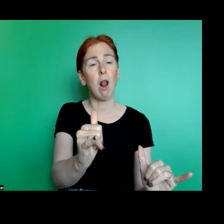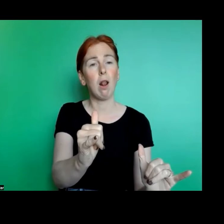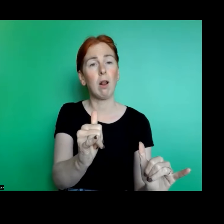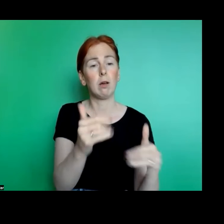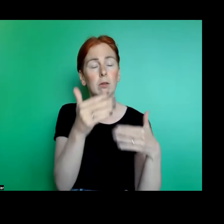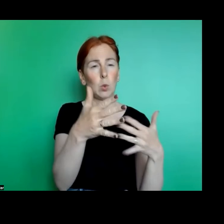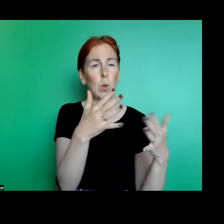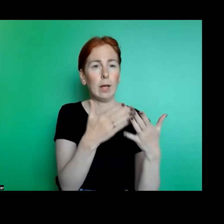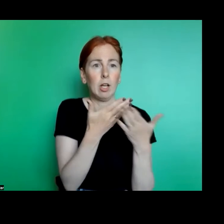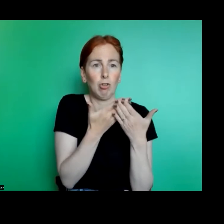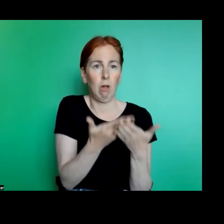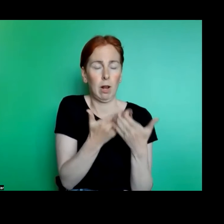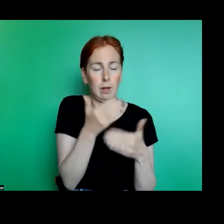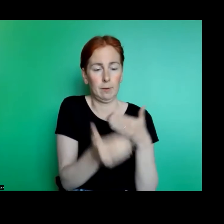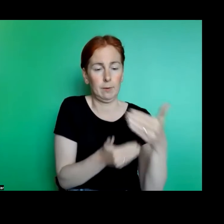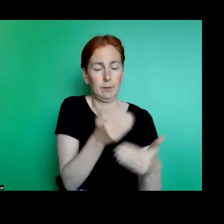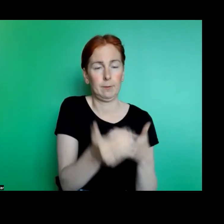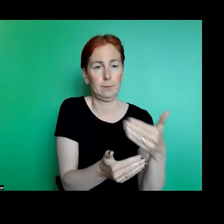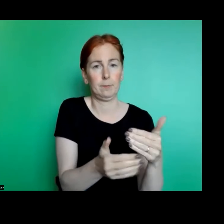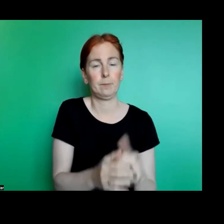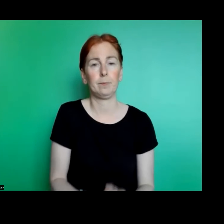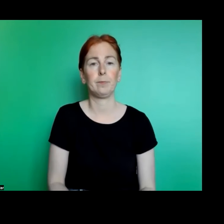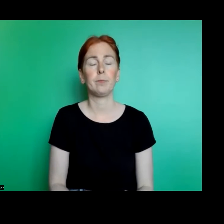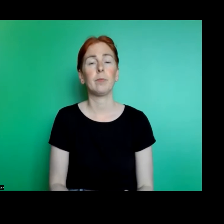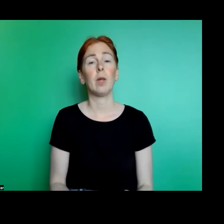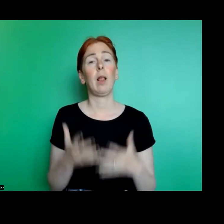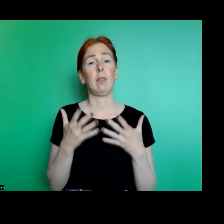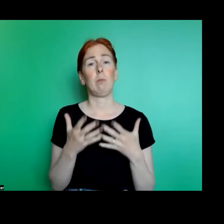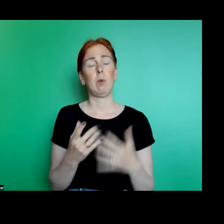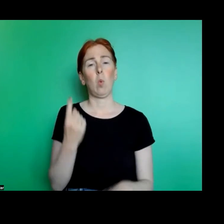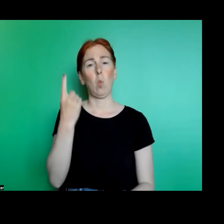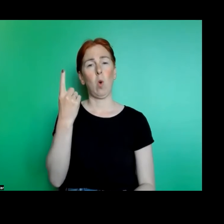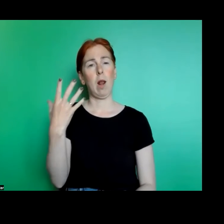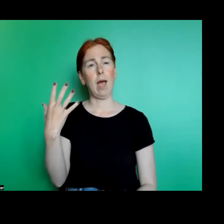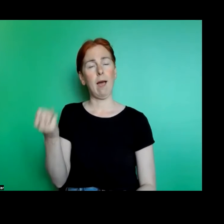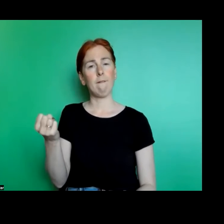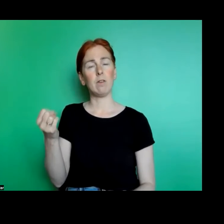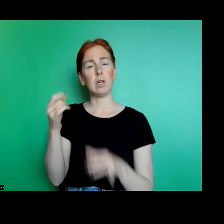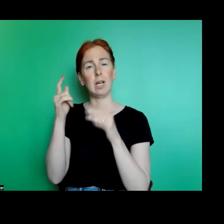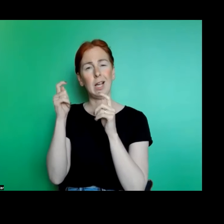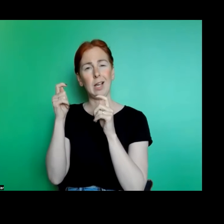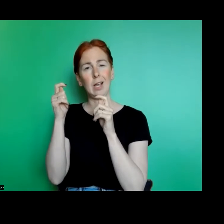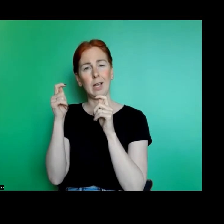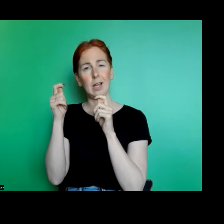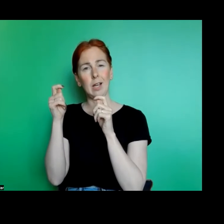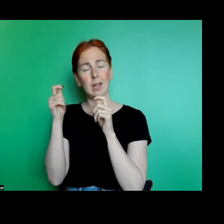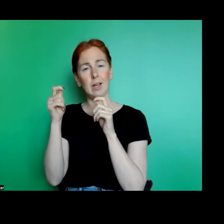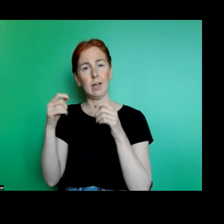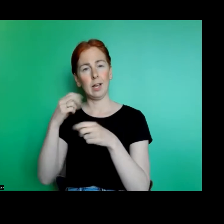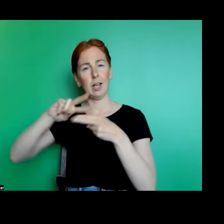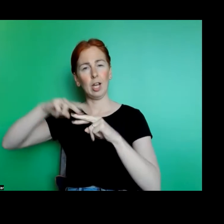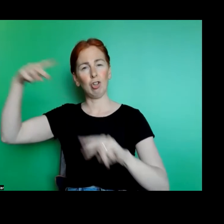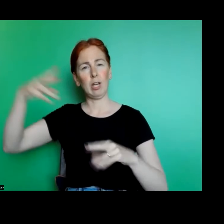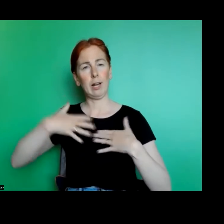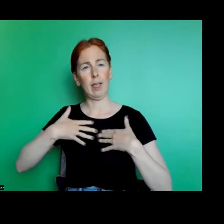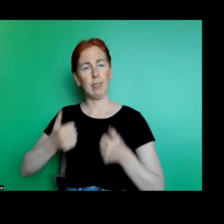is currently approved and in use. That's for a different condition called Leber congenital amaurosis. And it's a good example to